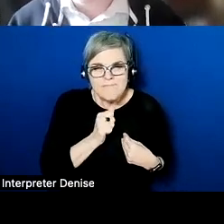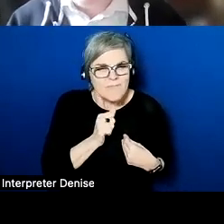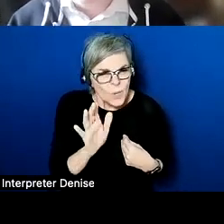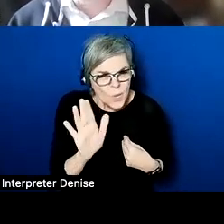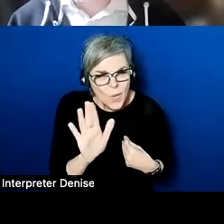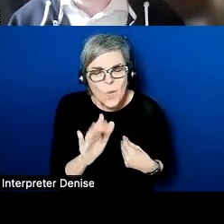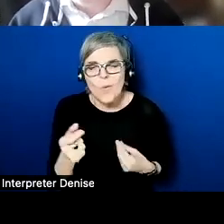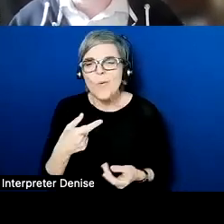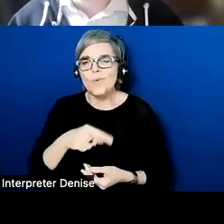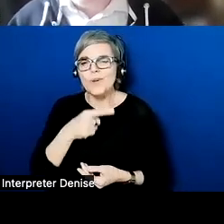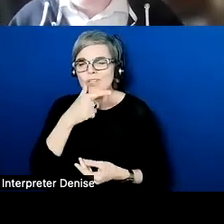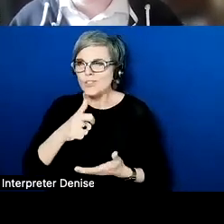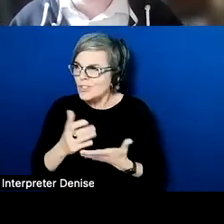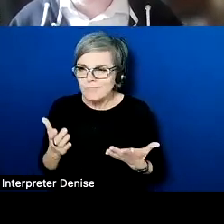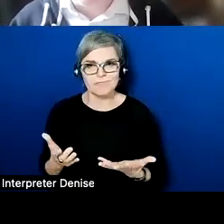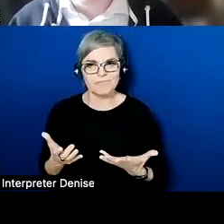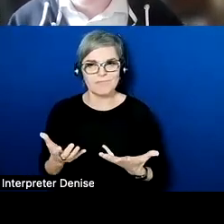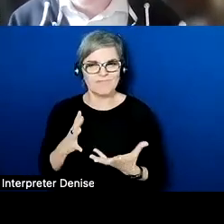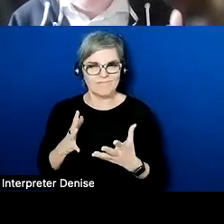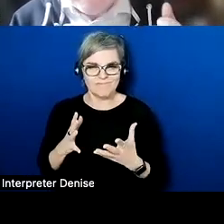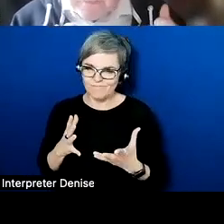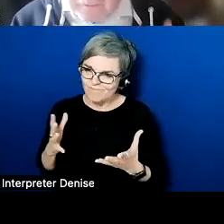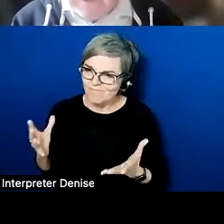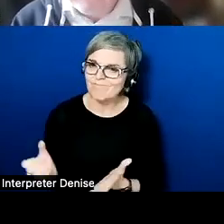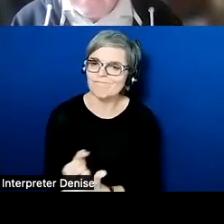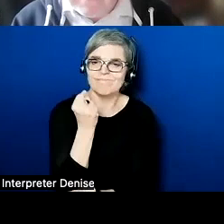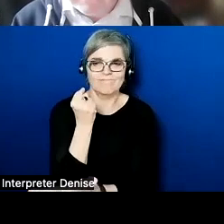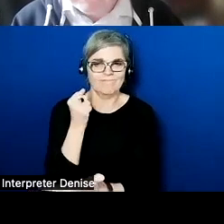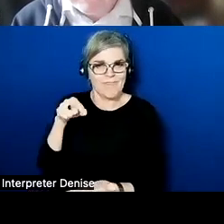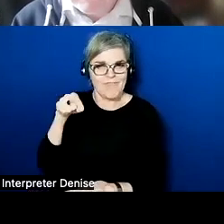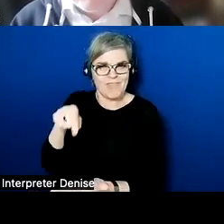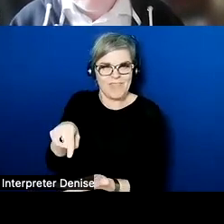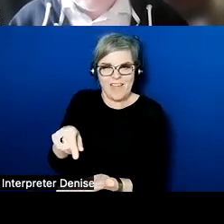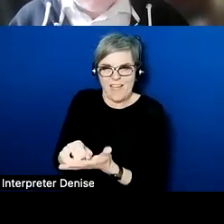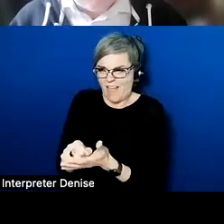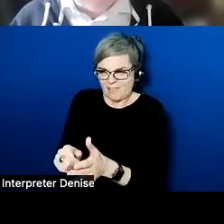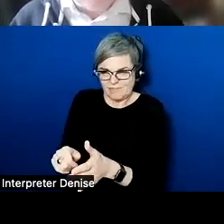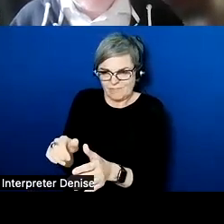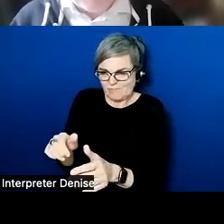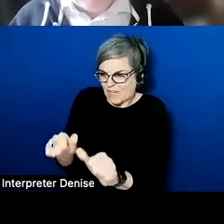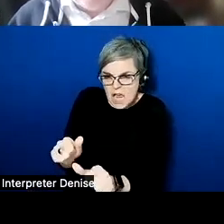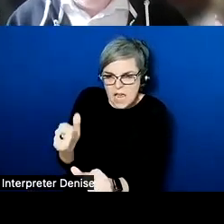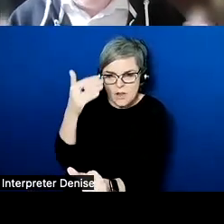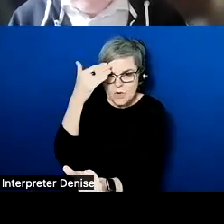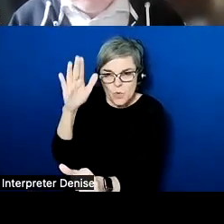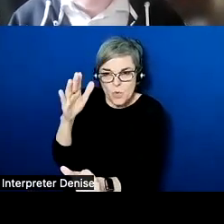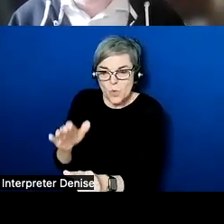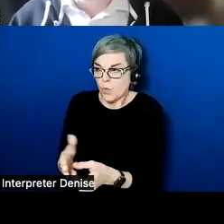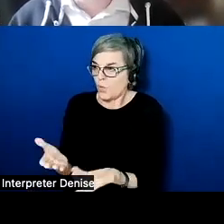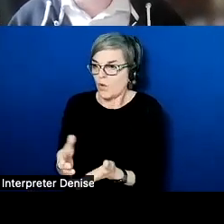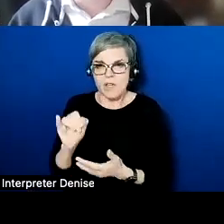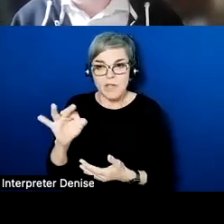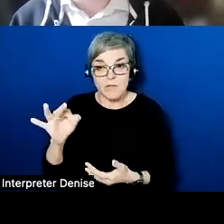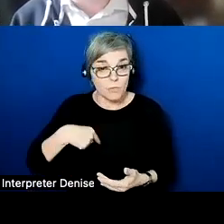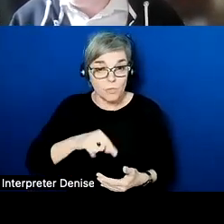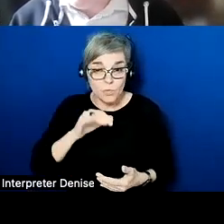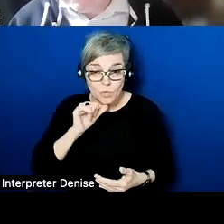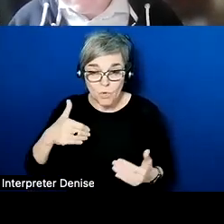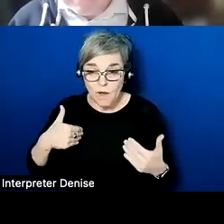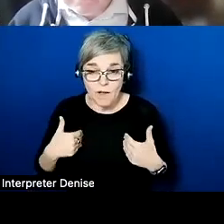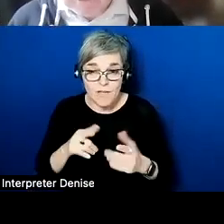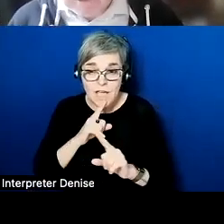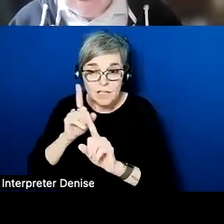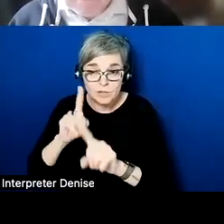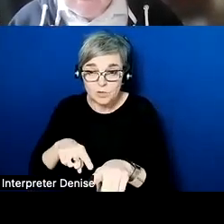don't have to have all the answers, then real learning and real kind of connection can take